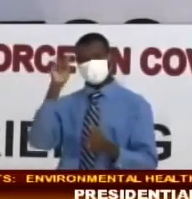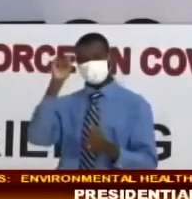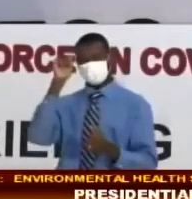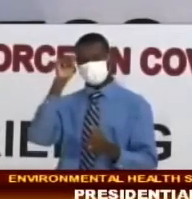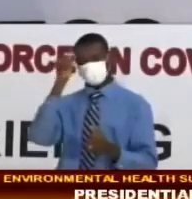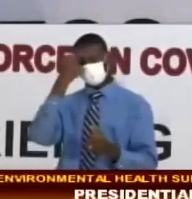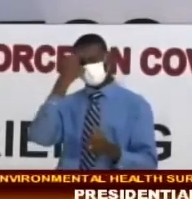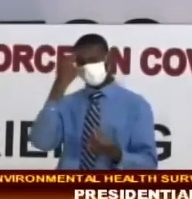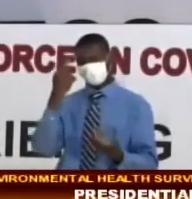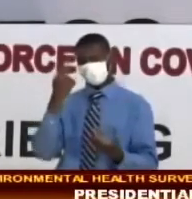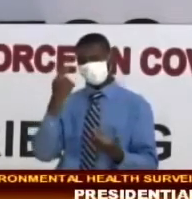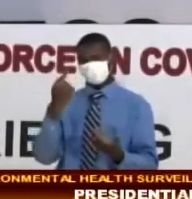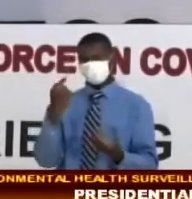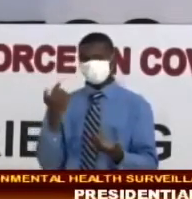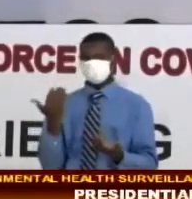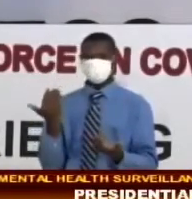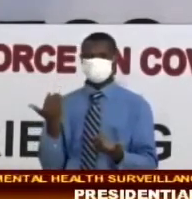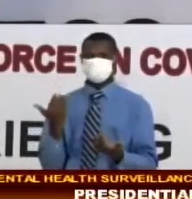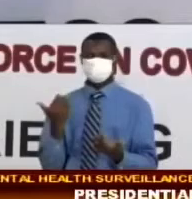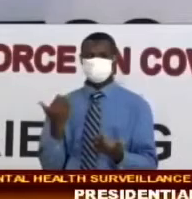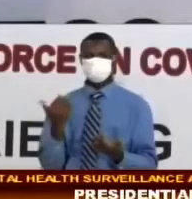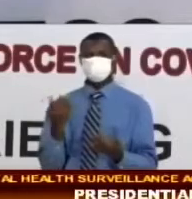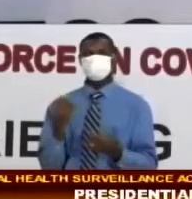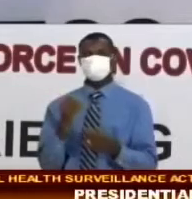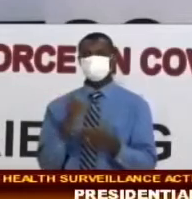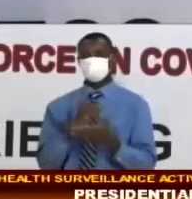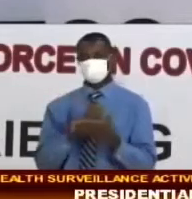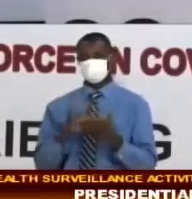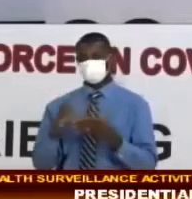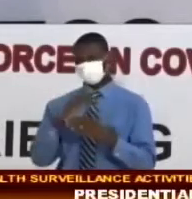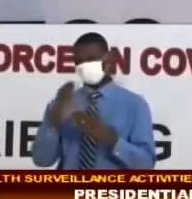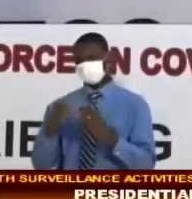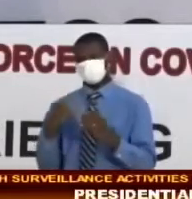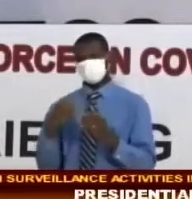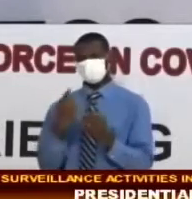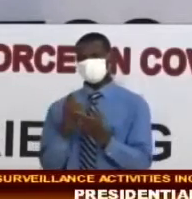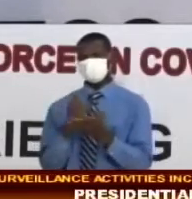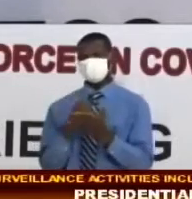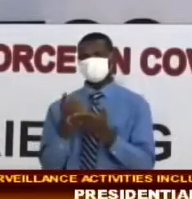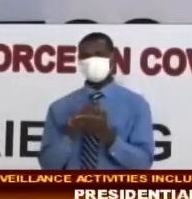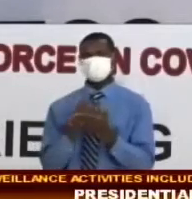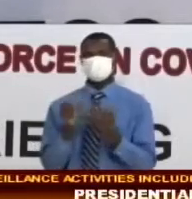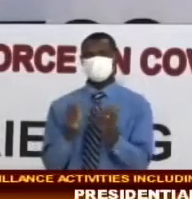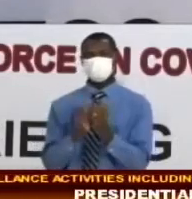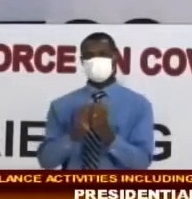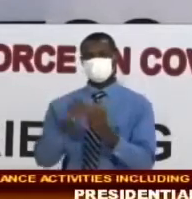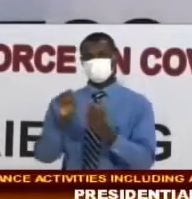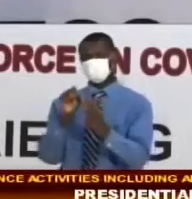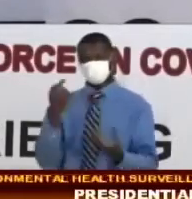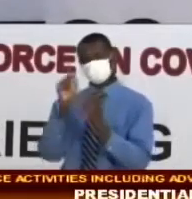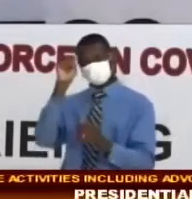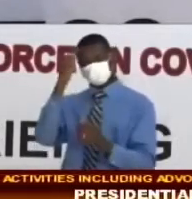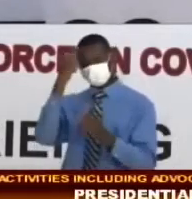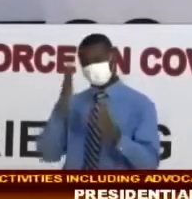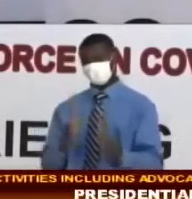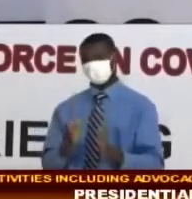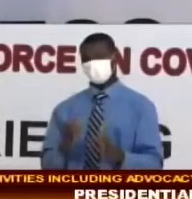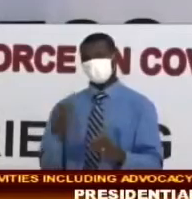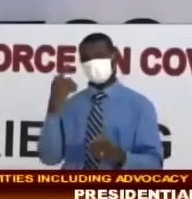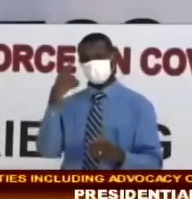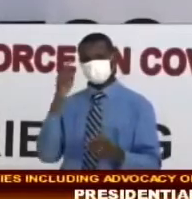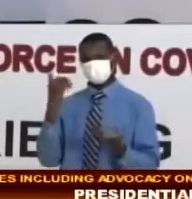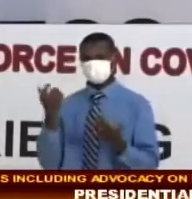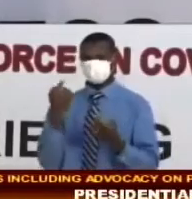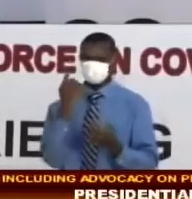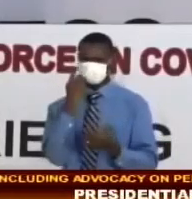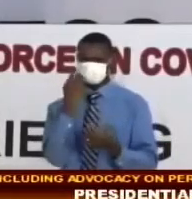weekend, we engaged directly with the state governor, and virtually over the last 2 days, I have been talking to people in